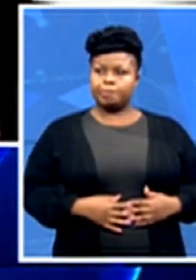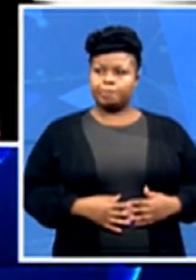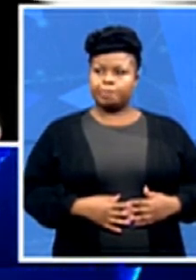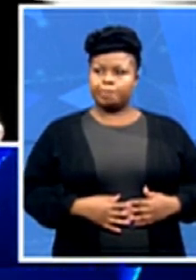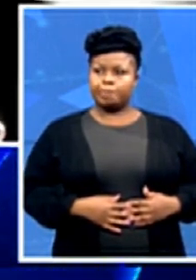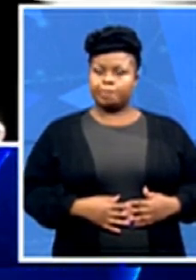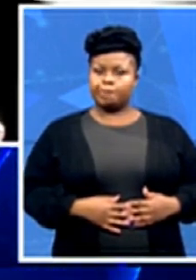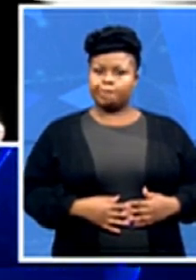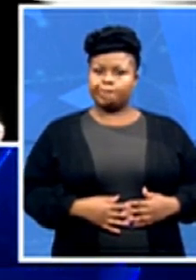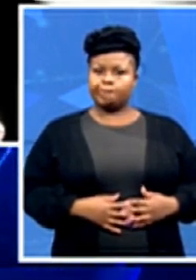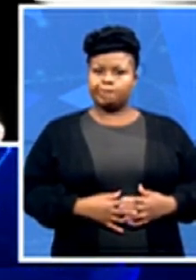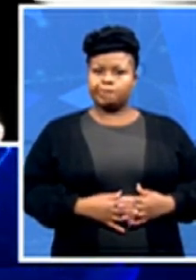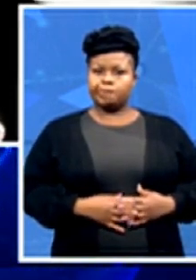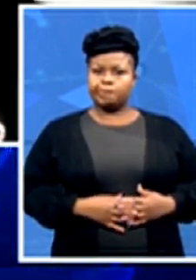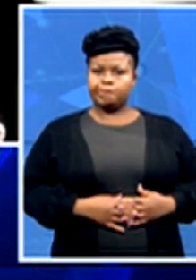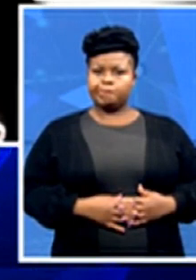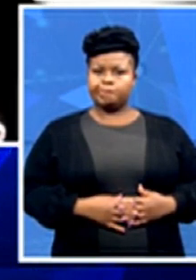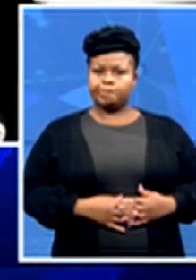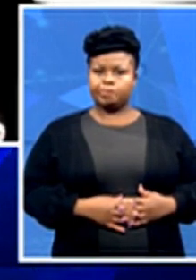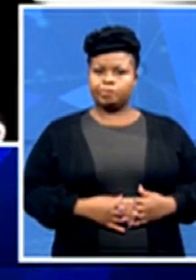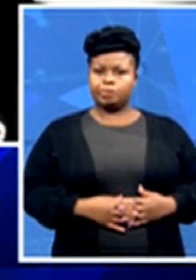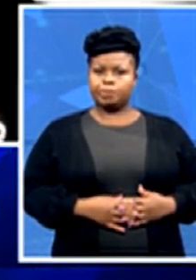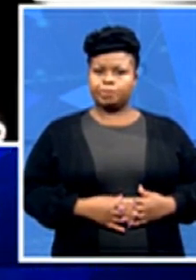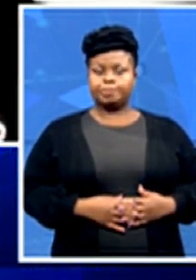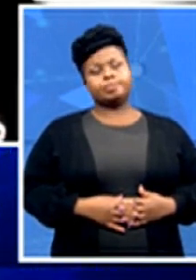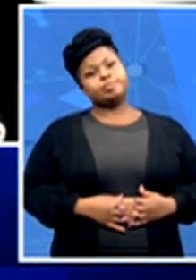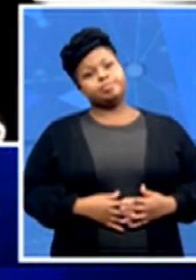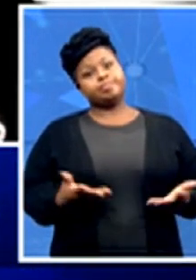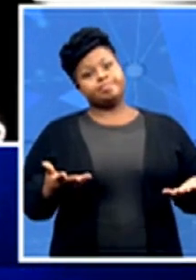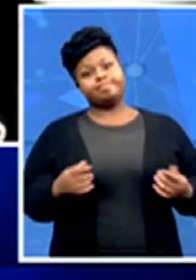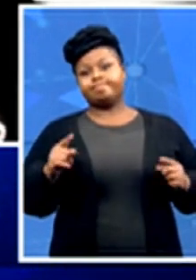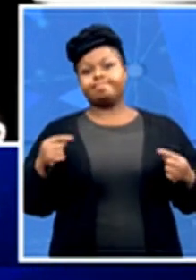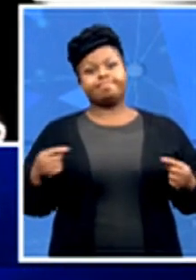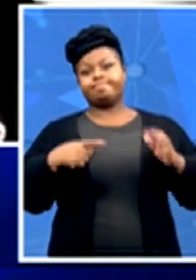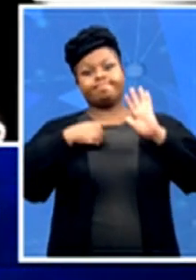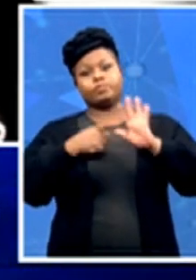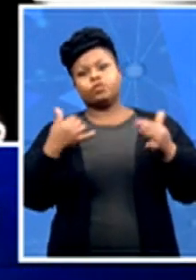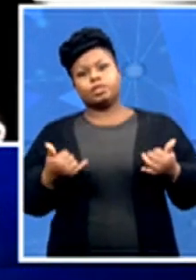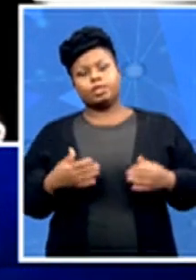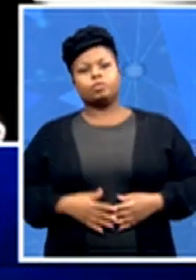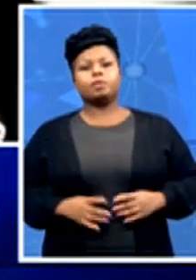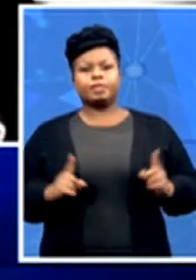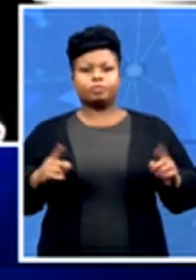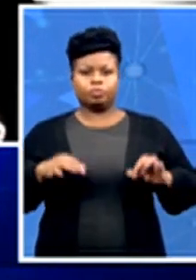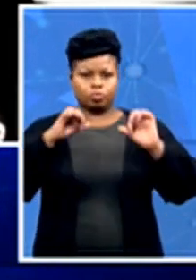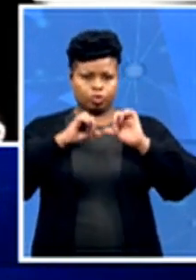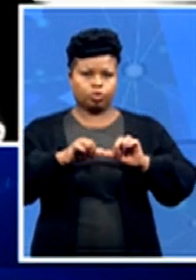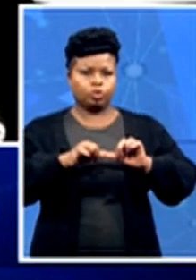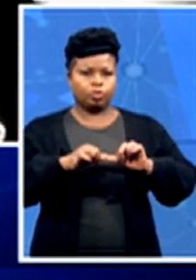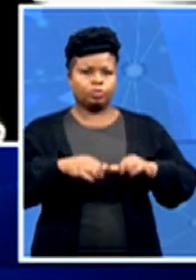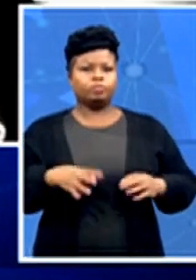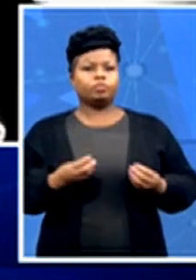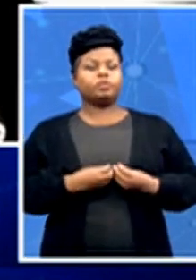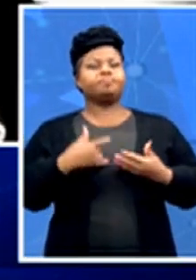All right, we're not able to upload them at the moment, but we're just going to continue with our conversations. Experts